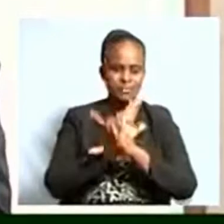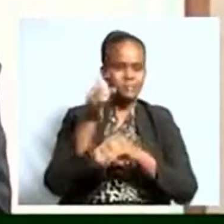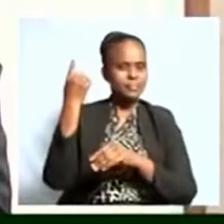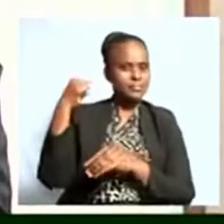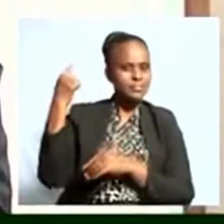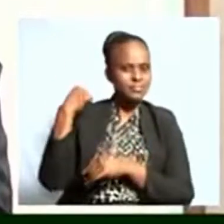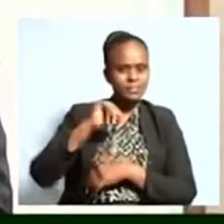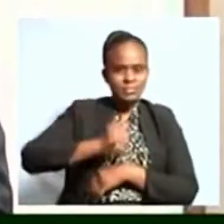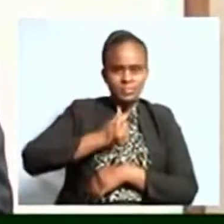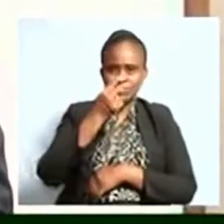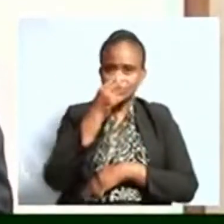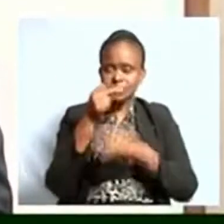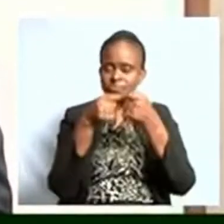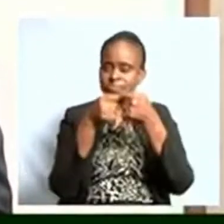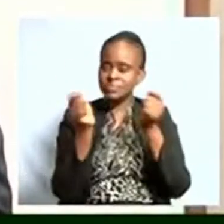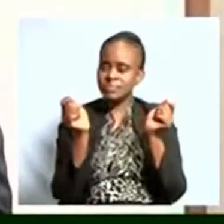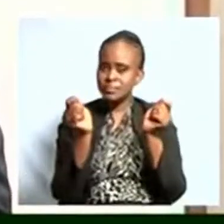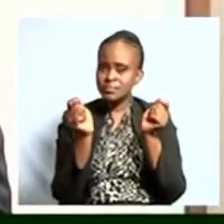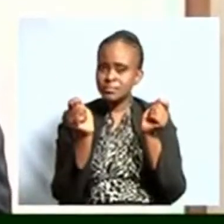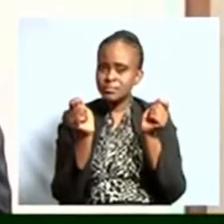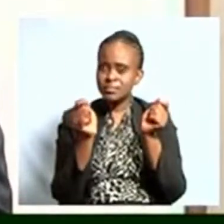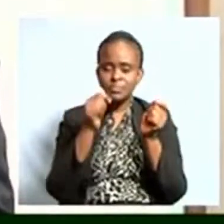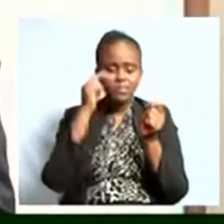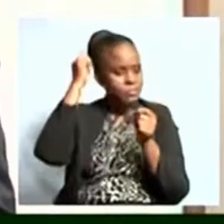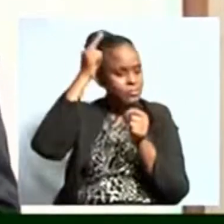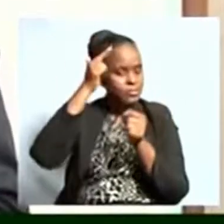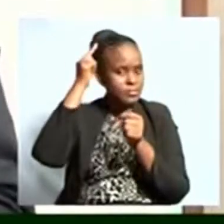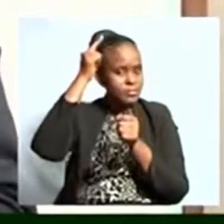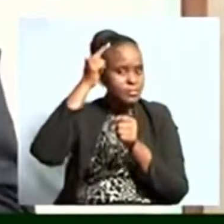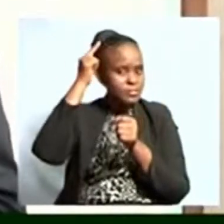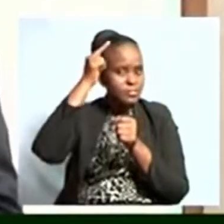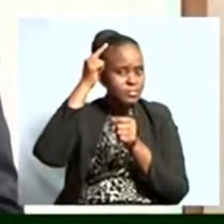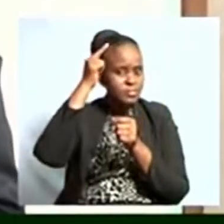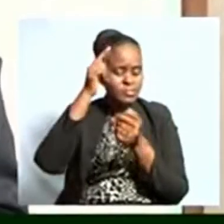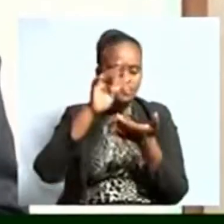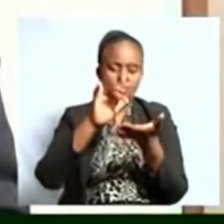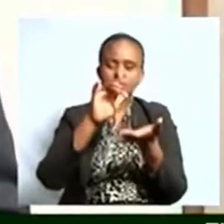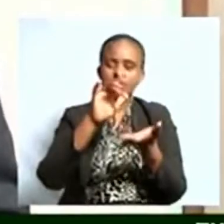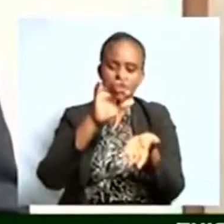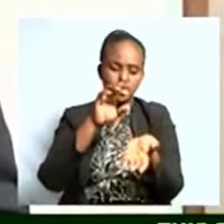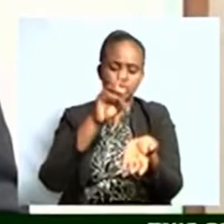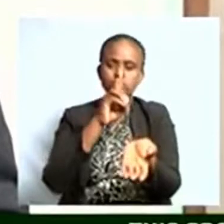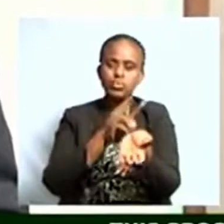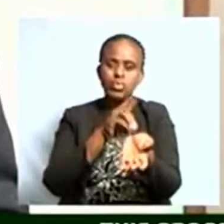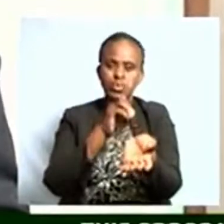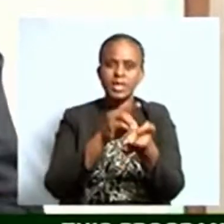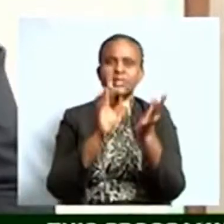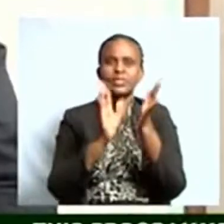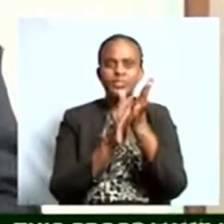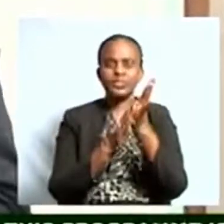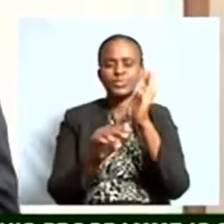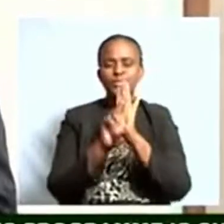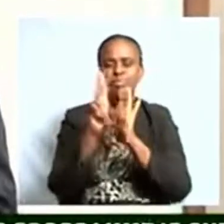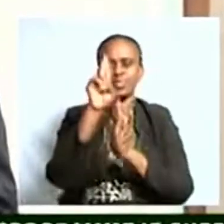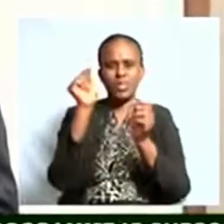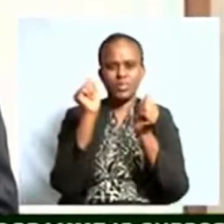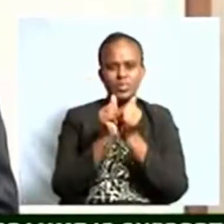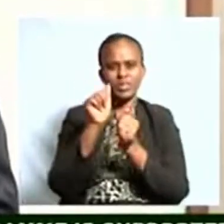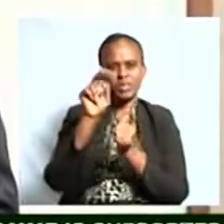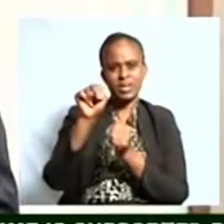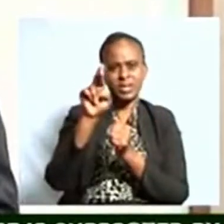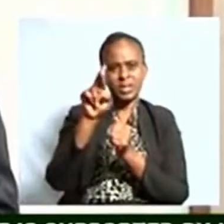we saw the commissioning of the Levi Medical University as well, and the famous